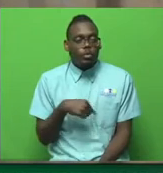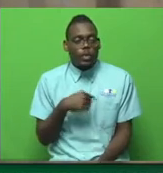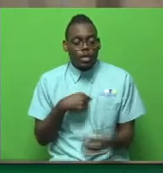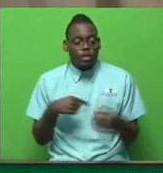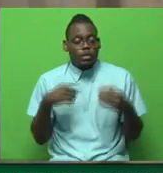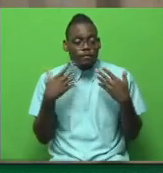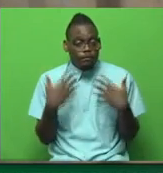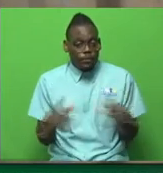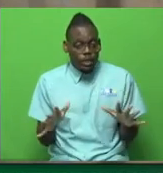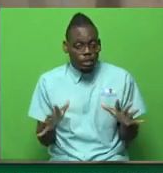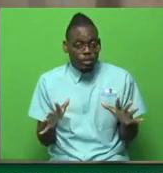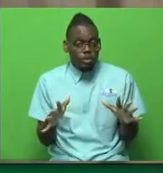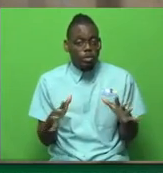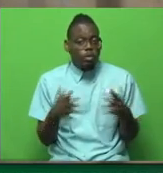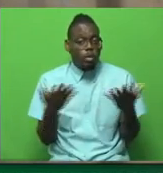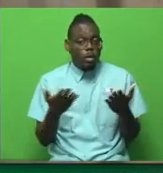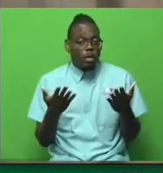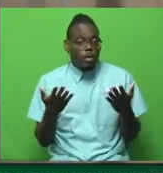remind